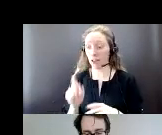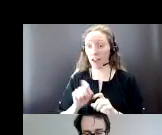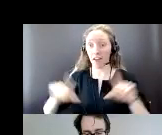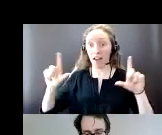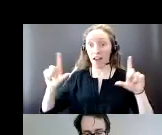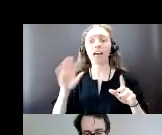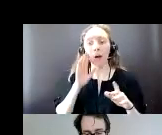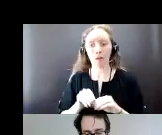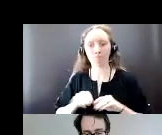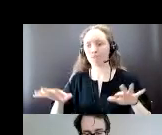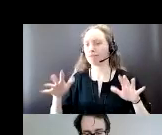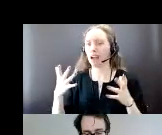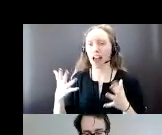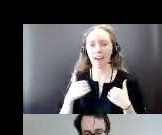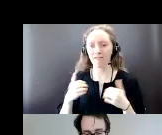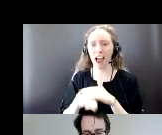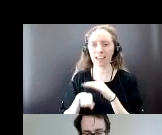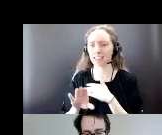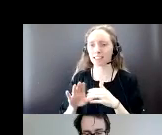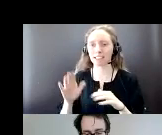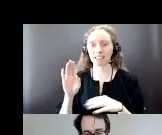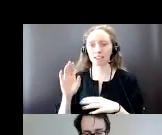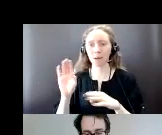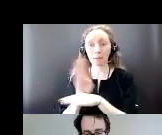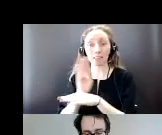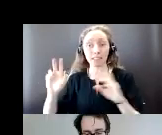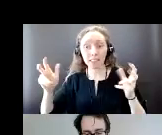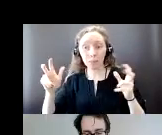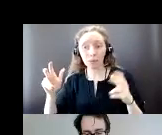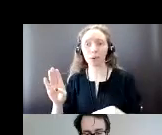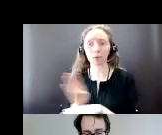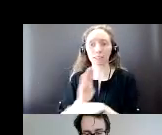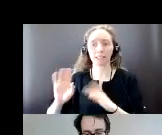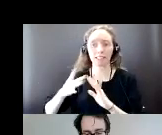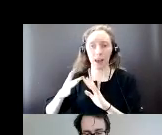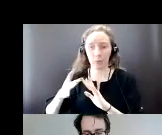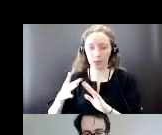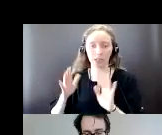to your devices, or in a business's case, to the networks.